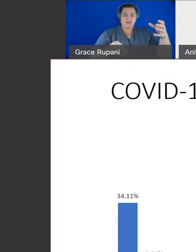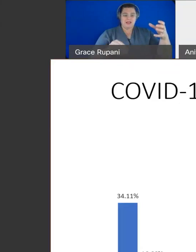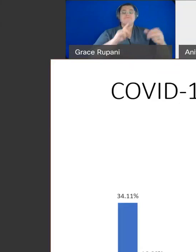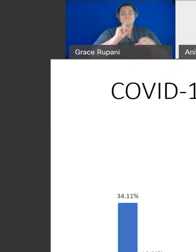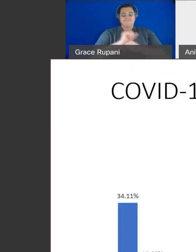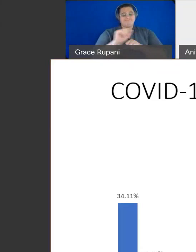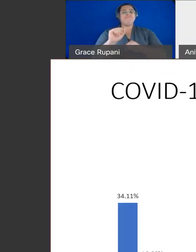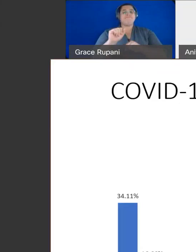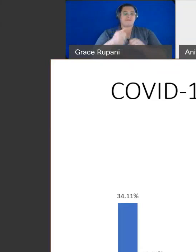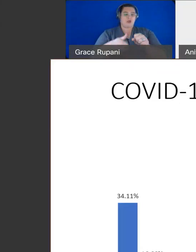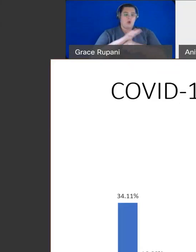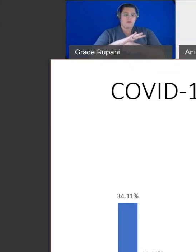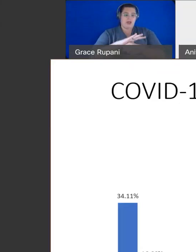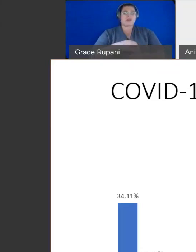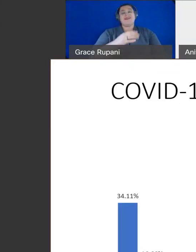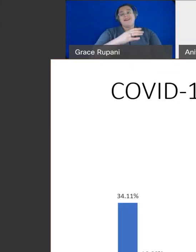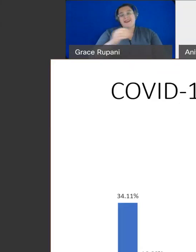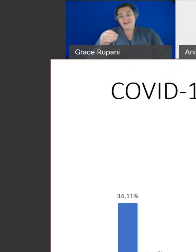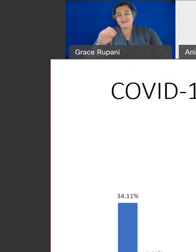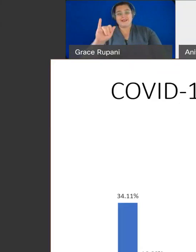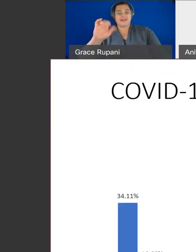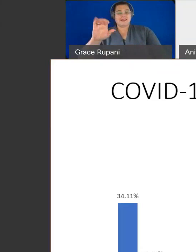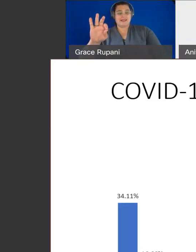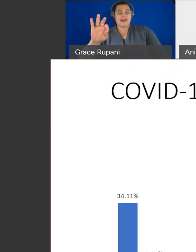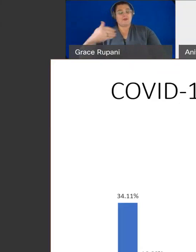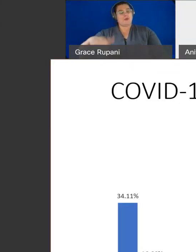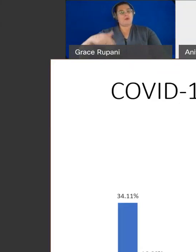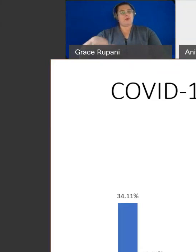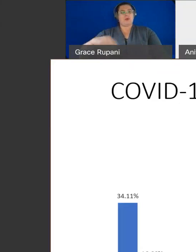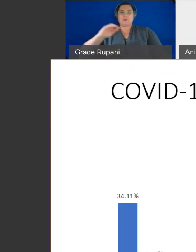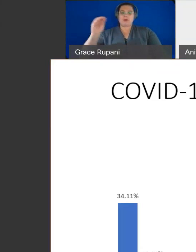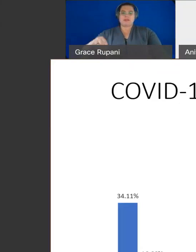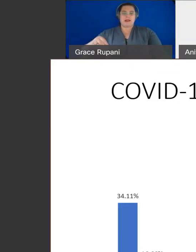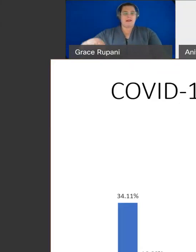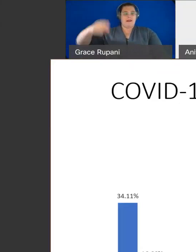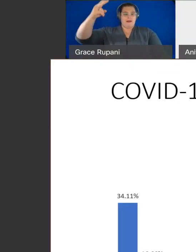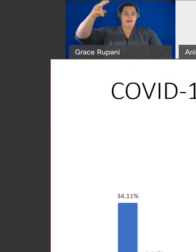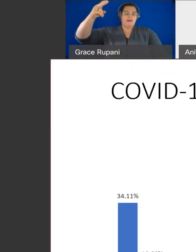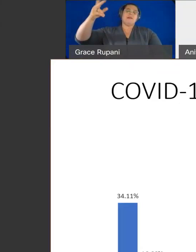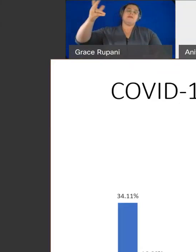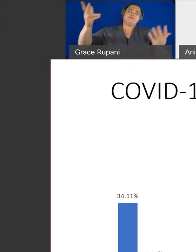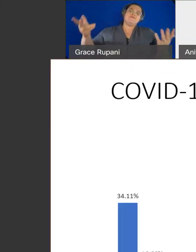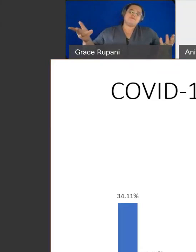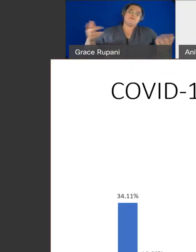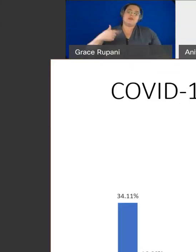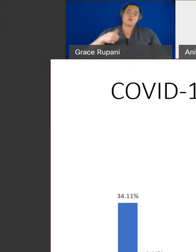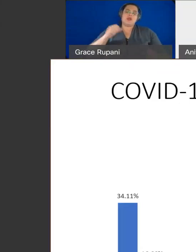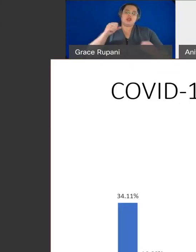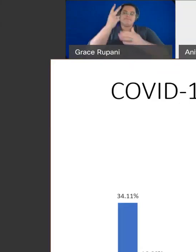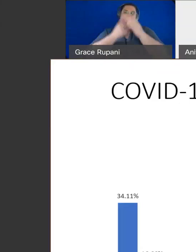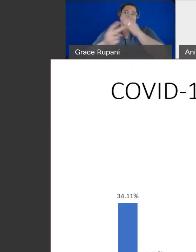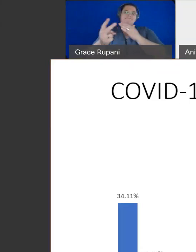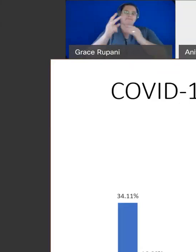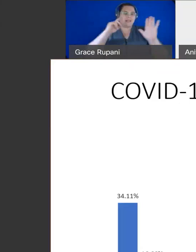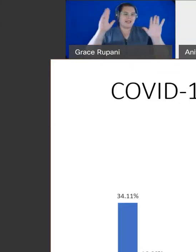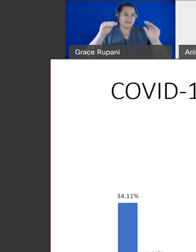well, it's a high percentage, which we might expect to see, more serious outcomes,